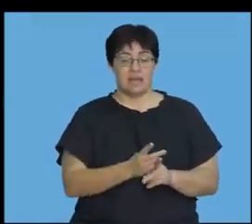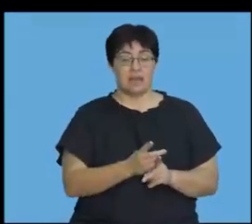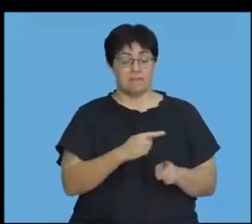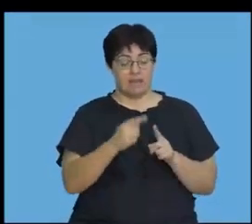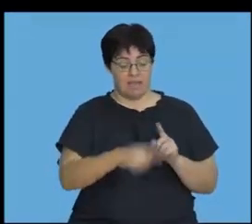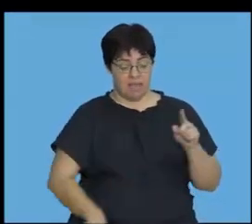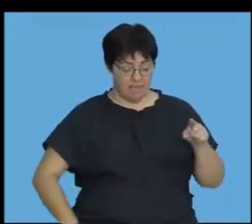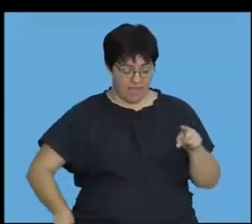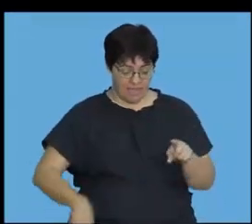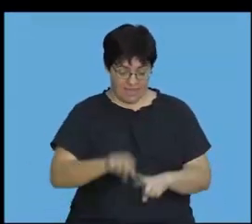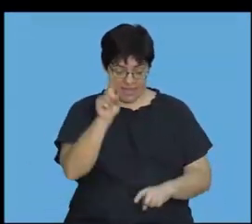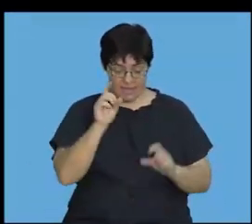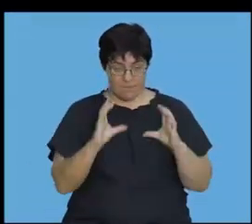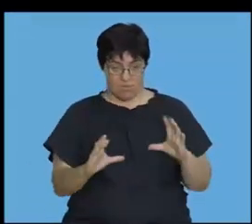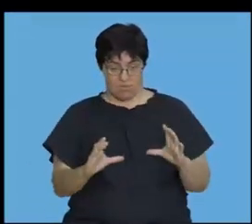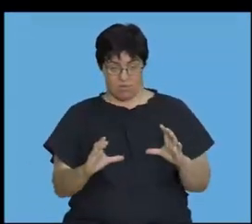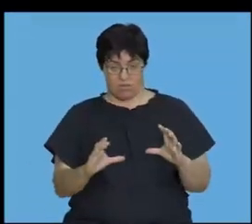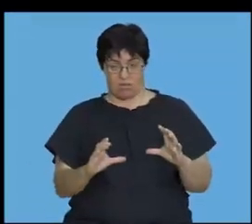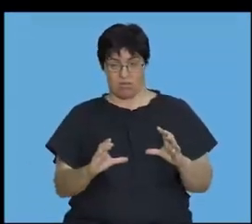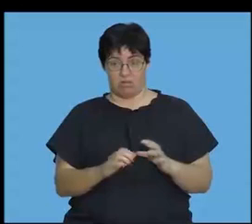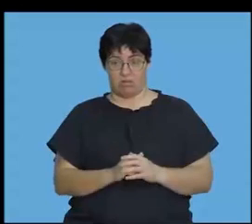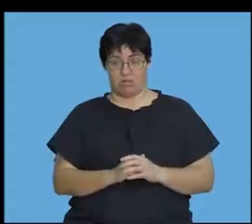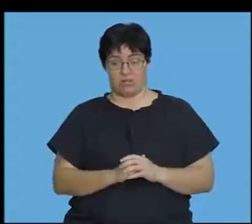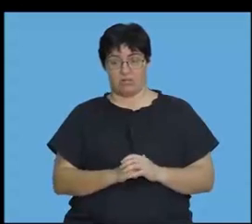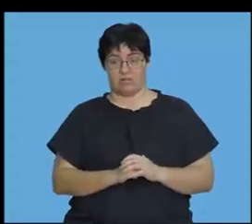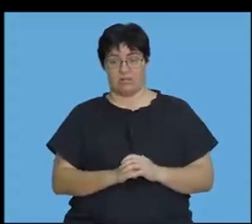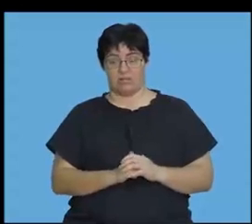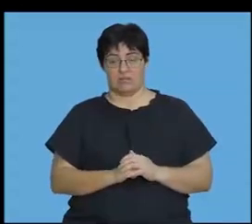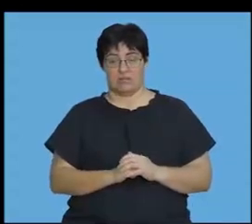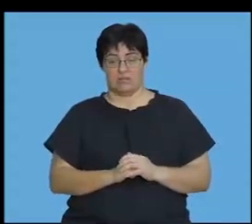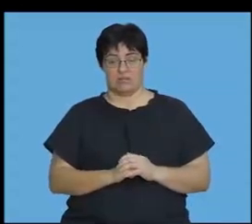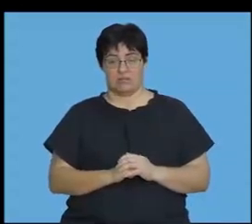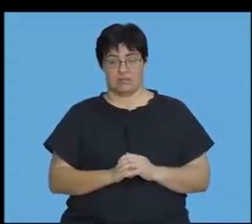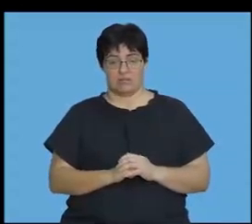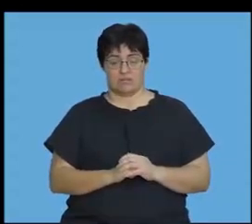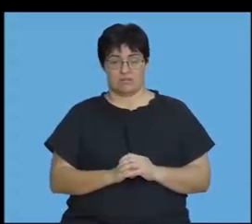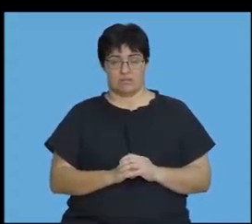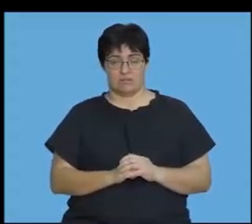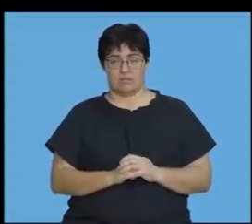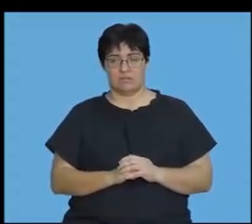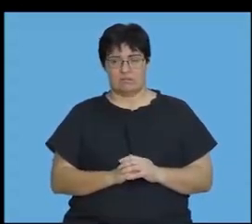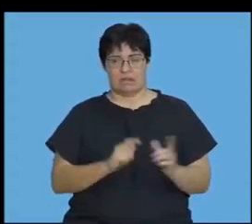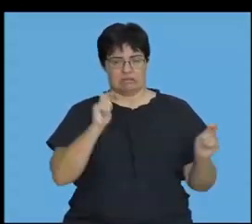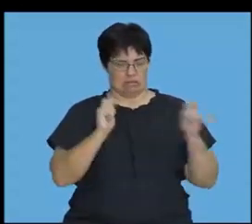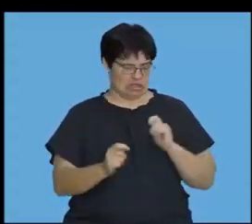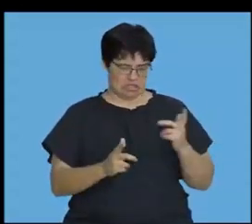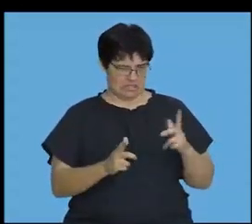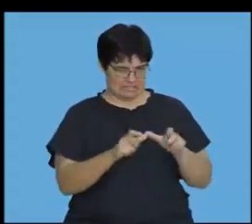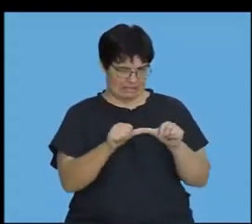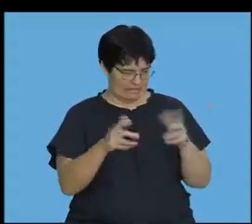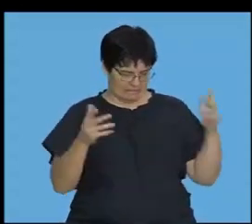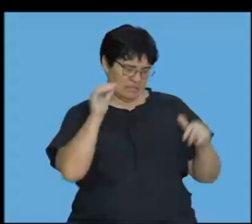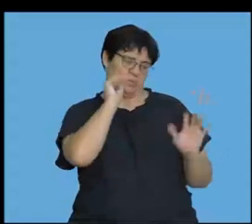ball. There we go. So here's his leg again, which has changed size and shape, but we're not going to worry about